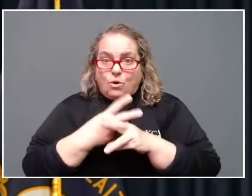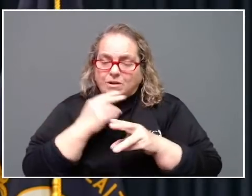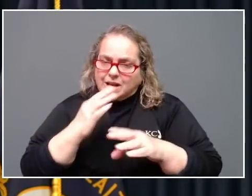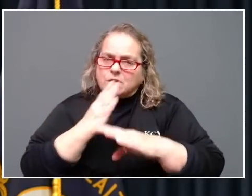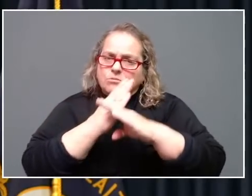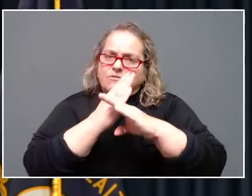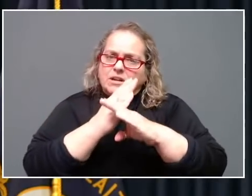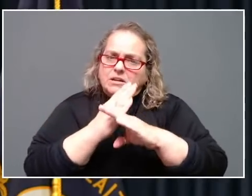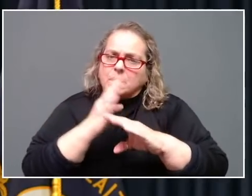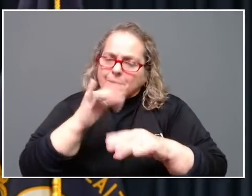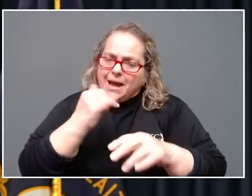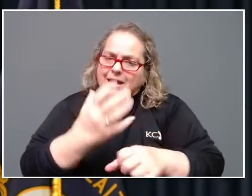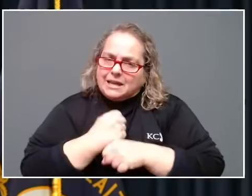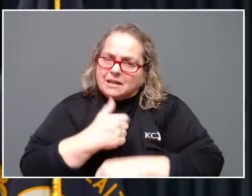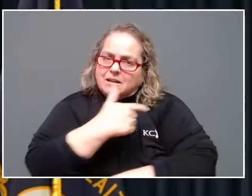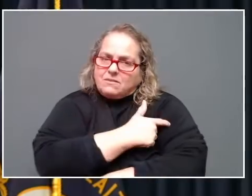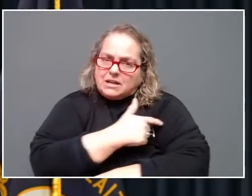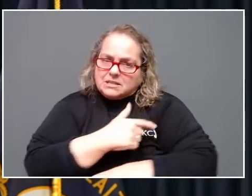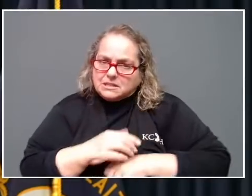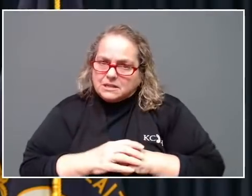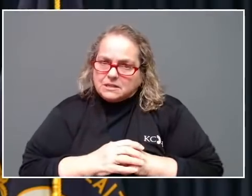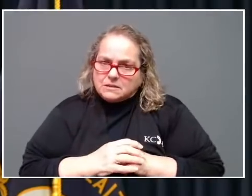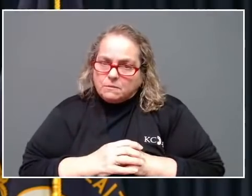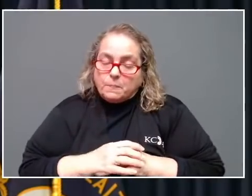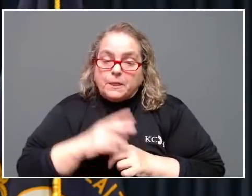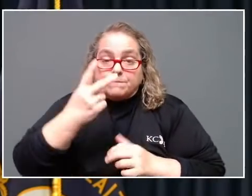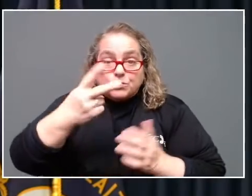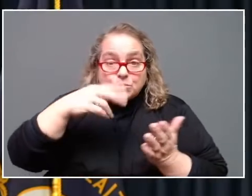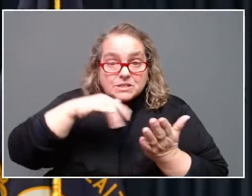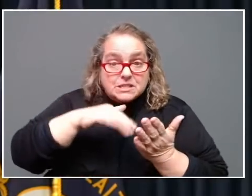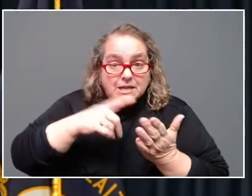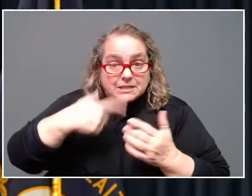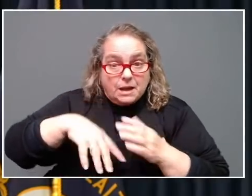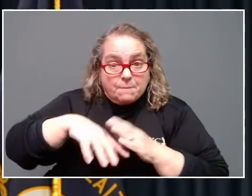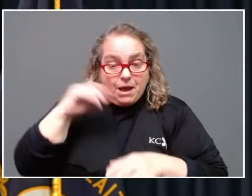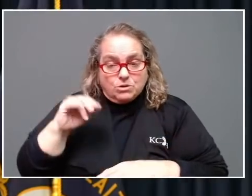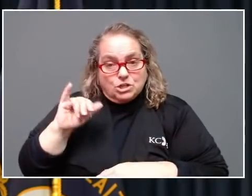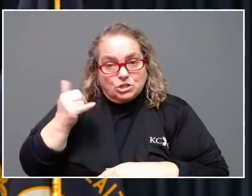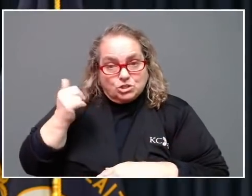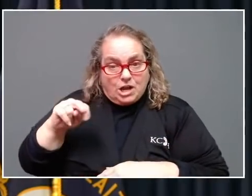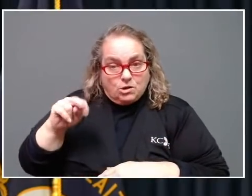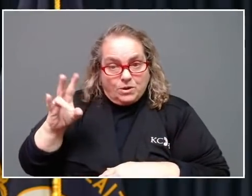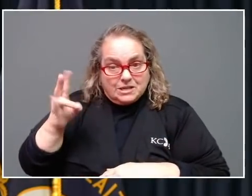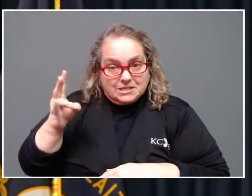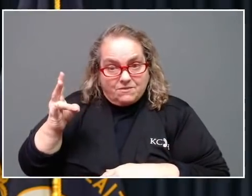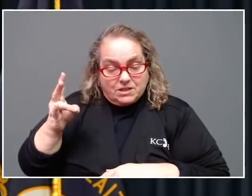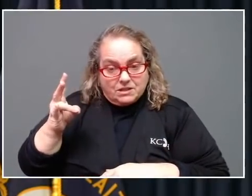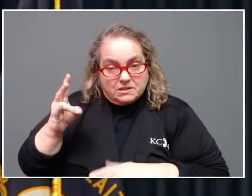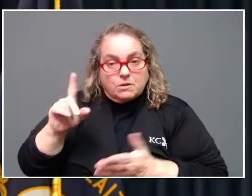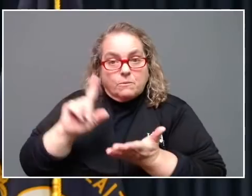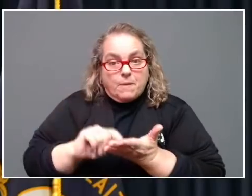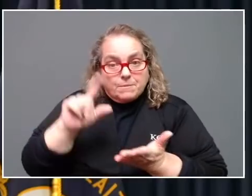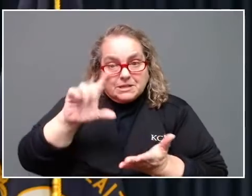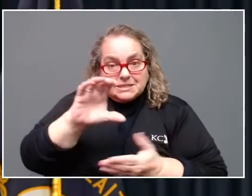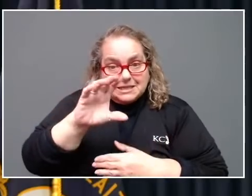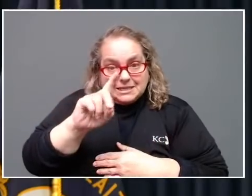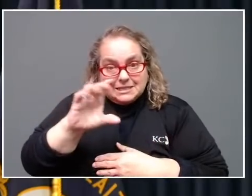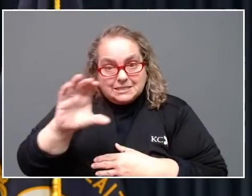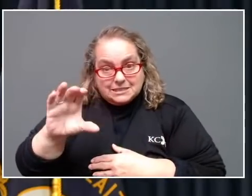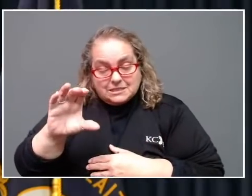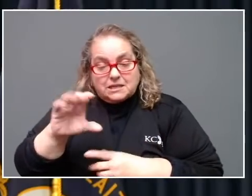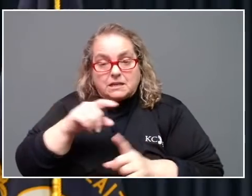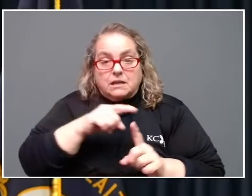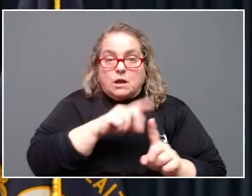Now, there's 2 studies that came out very recently, one on January 7th that was published in the CDC's Morbidity Mortality Weekly